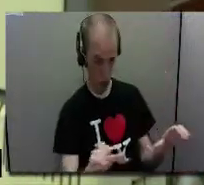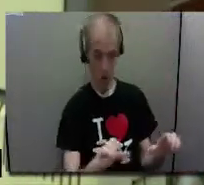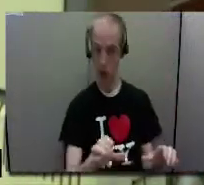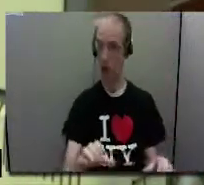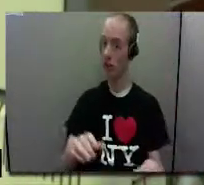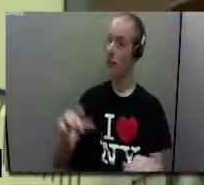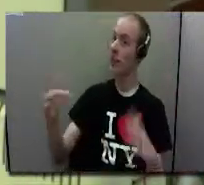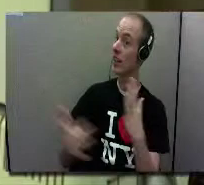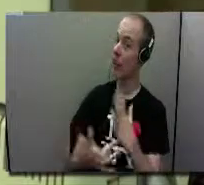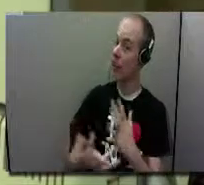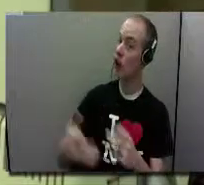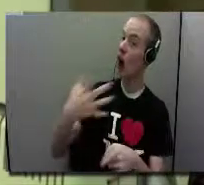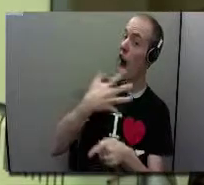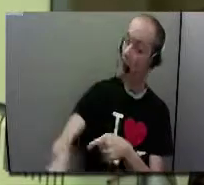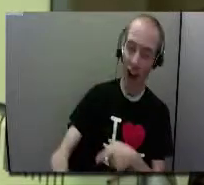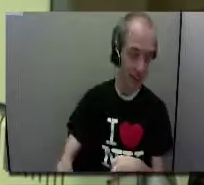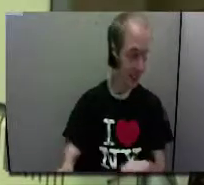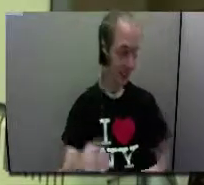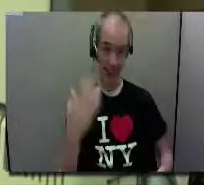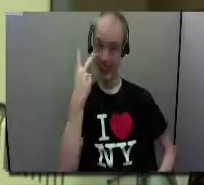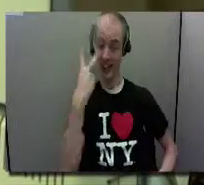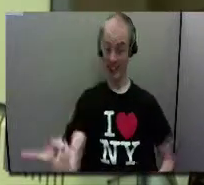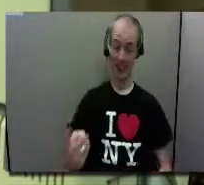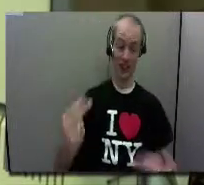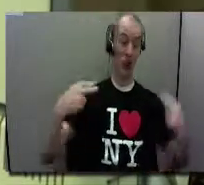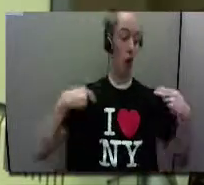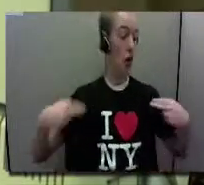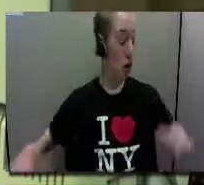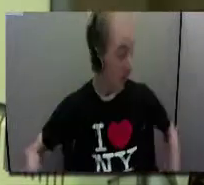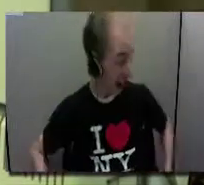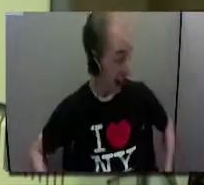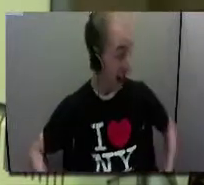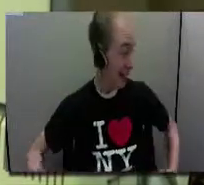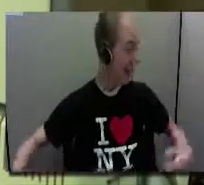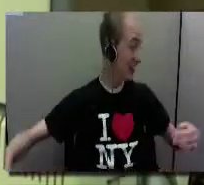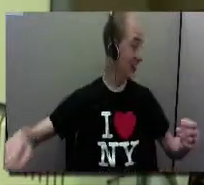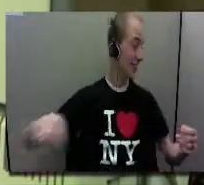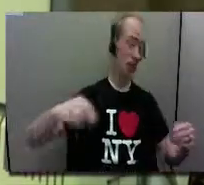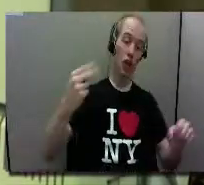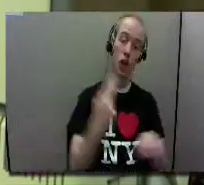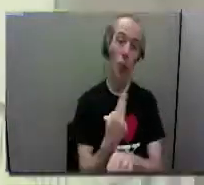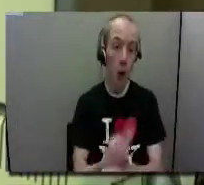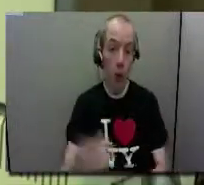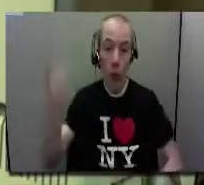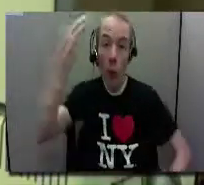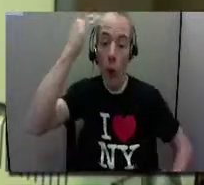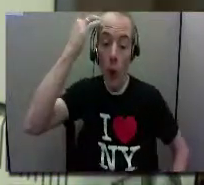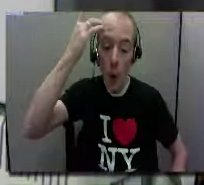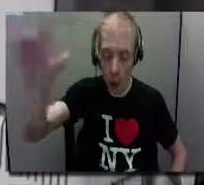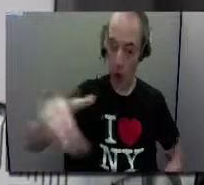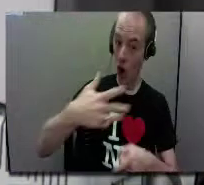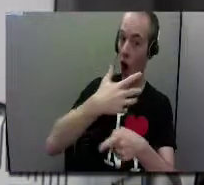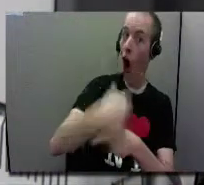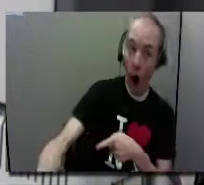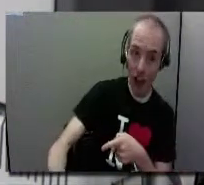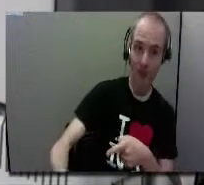is awesome. Look at how humanity has used their intellect. Pretty awesome.